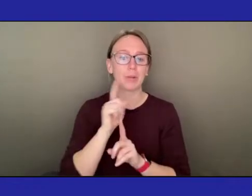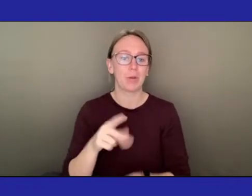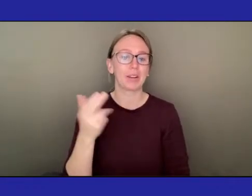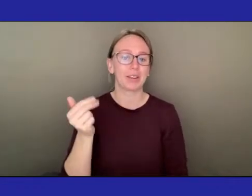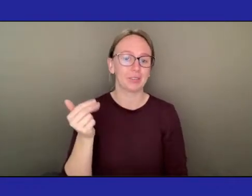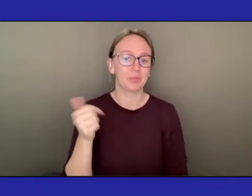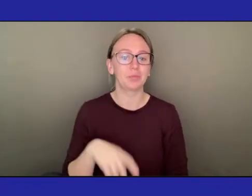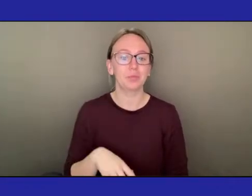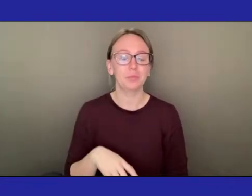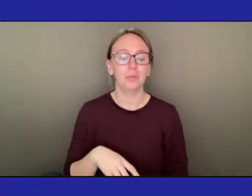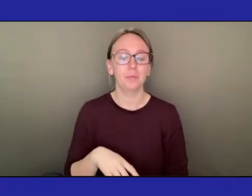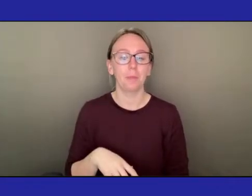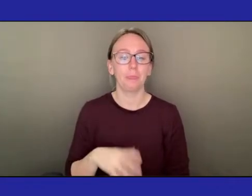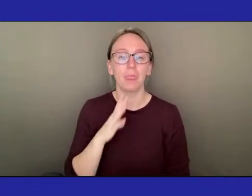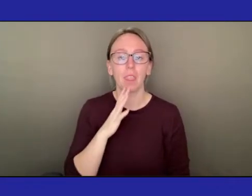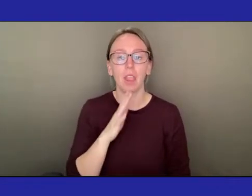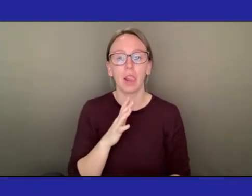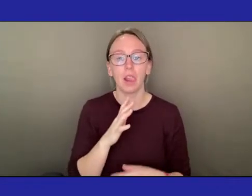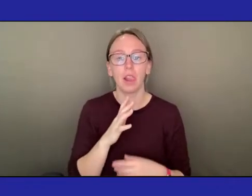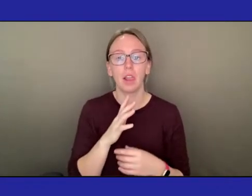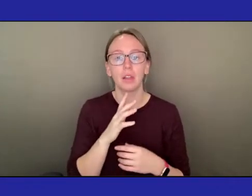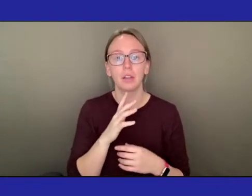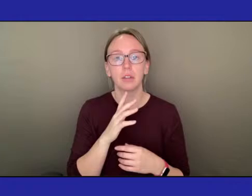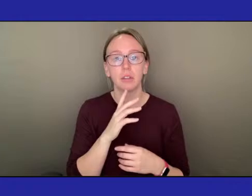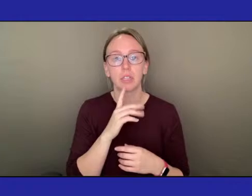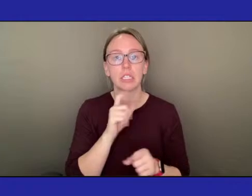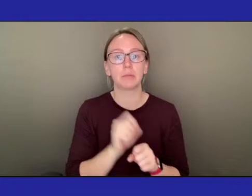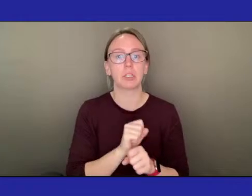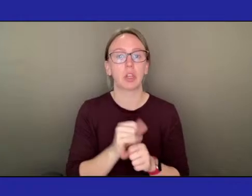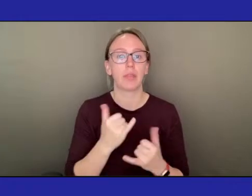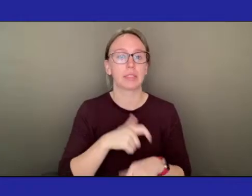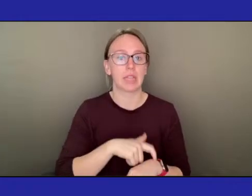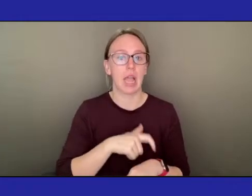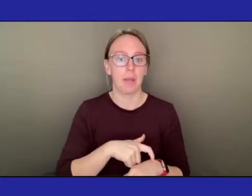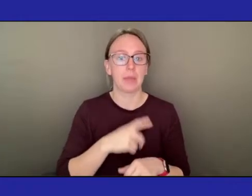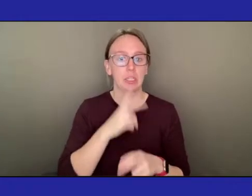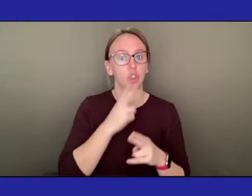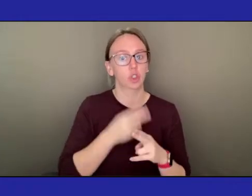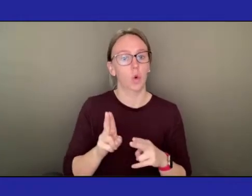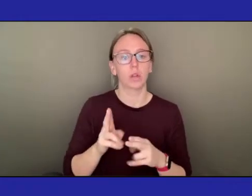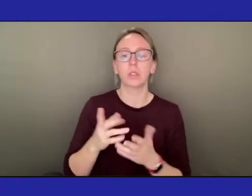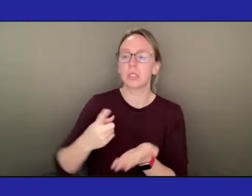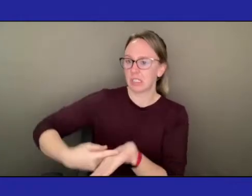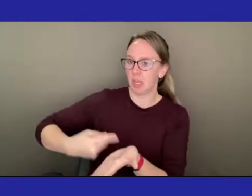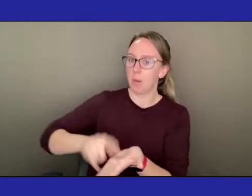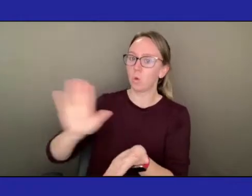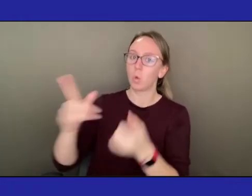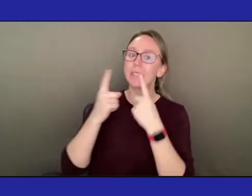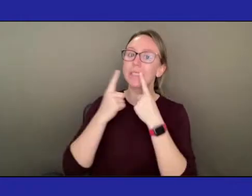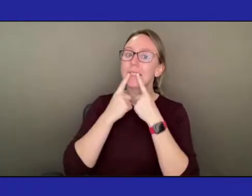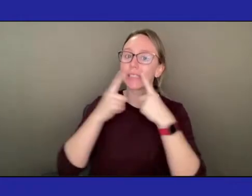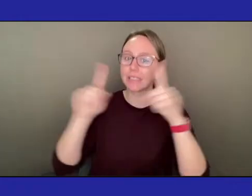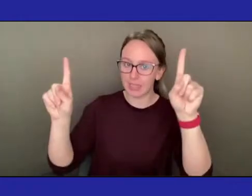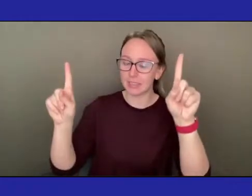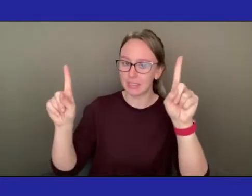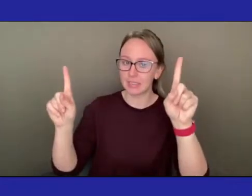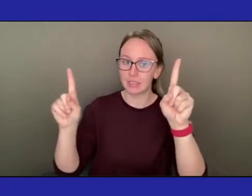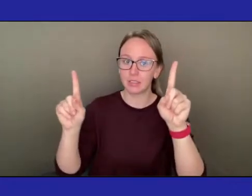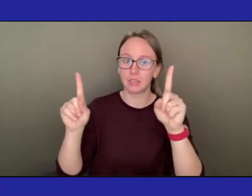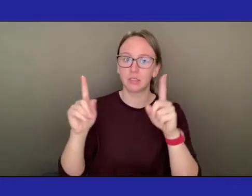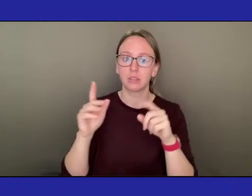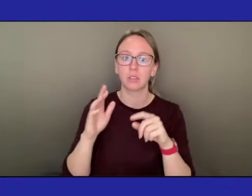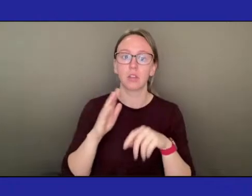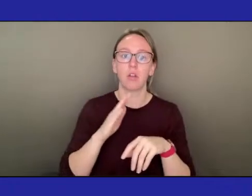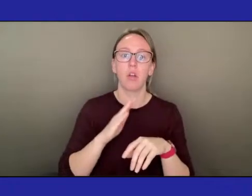time is short, talk about your success in re-eligibilizing